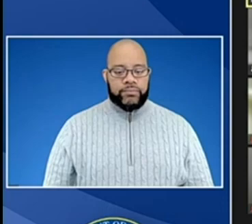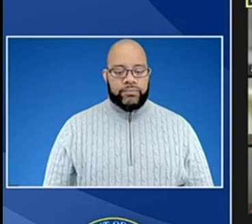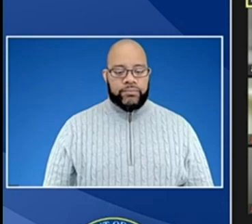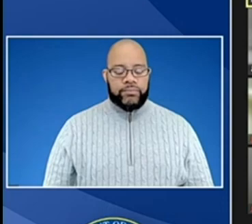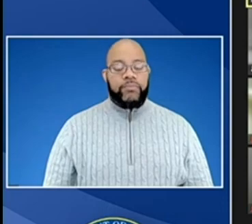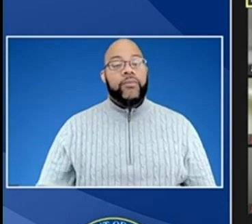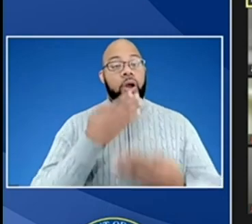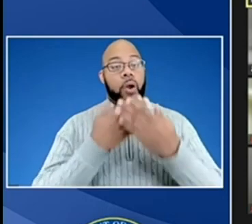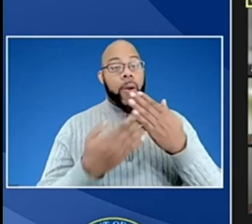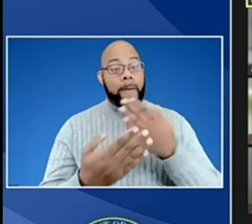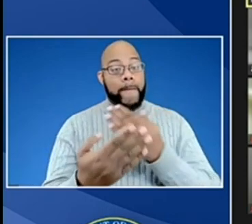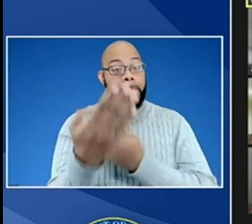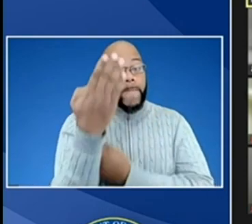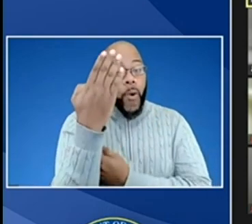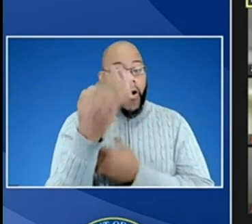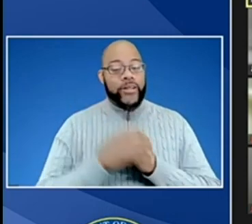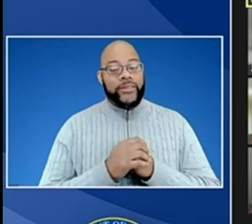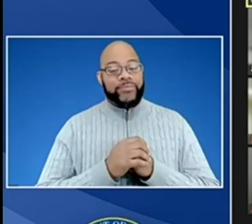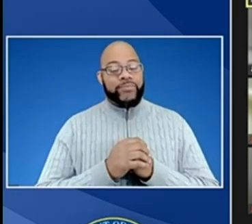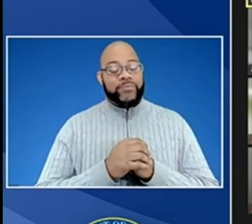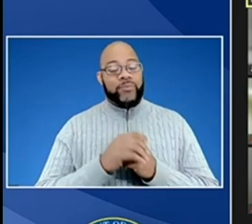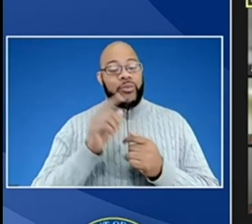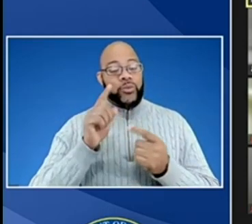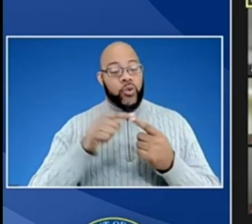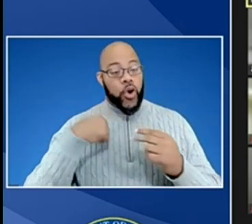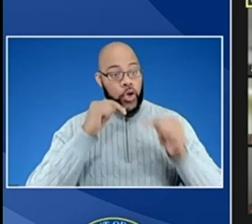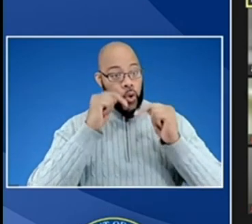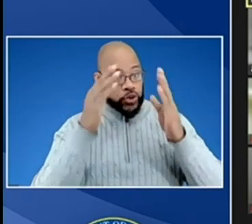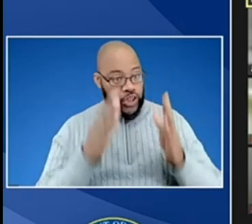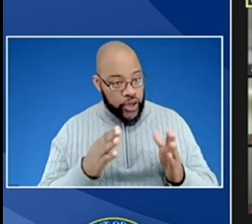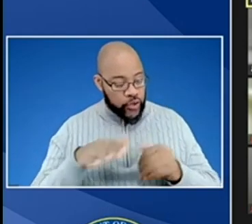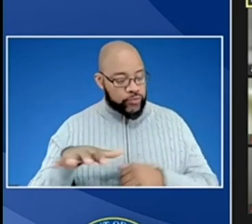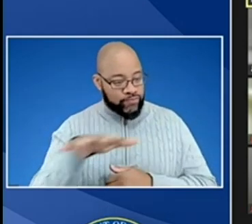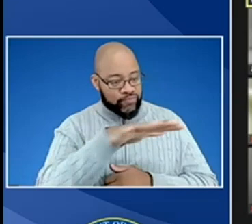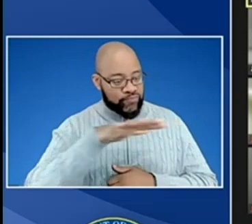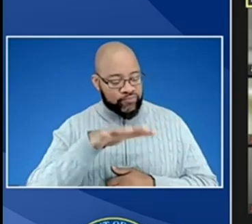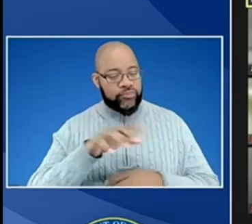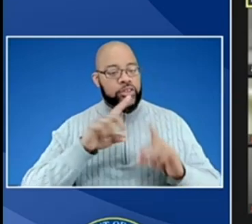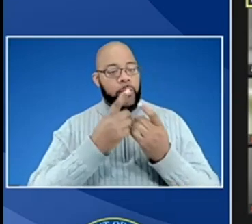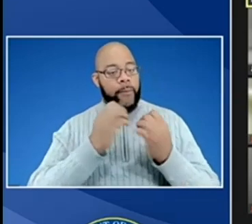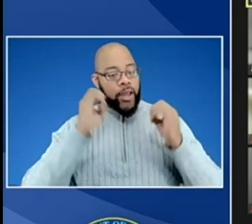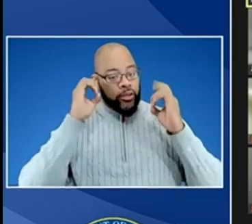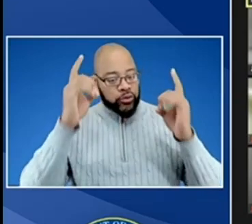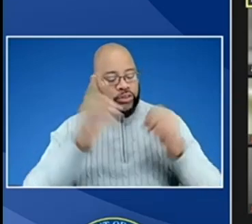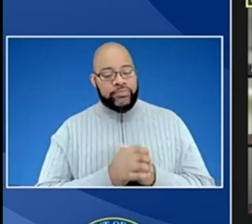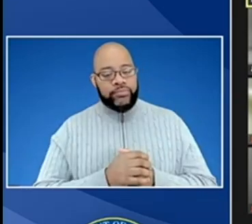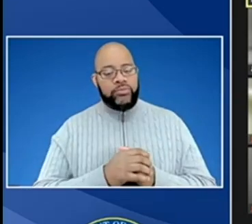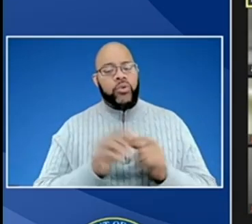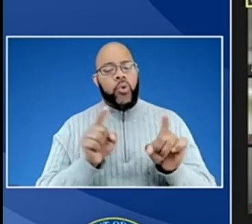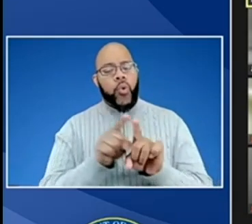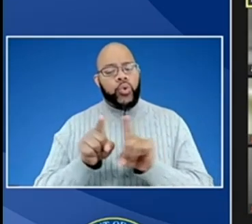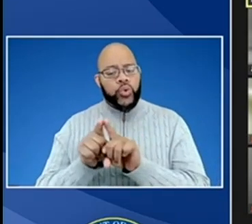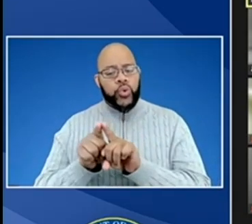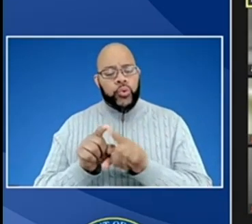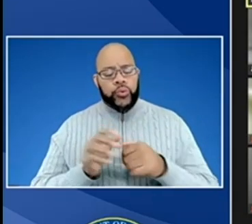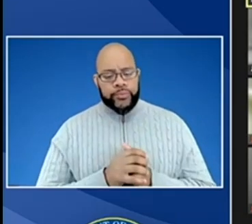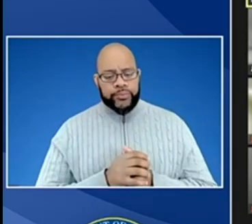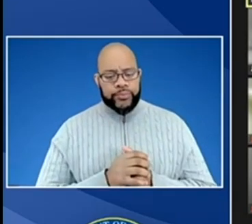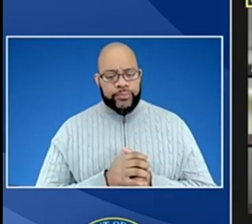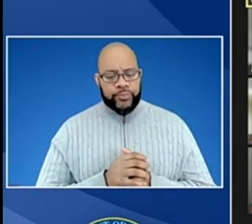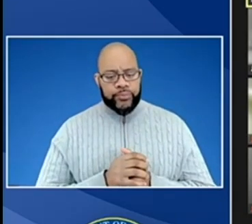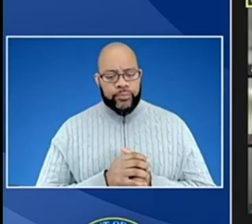Good morning to our esteemed negotiators, the Department of Education, as well as